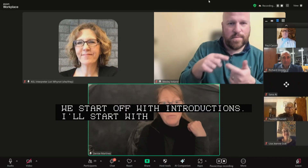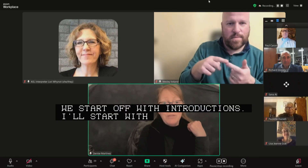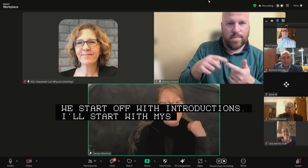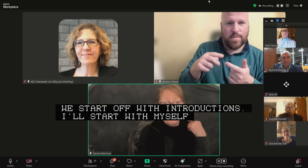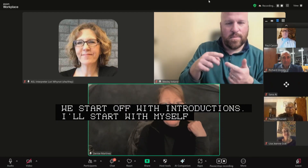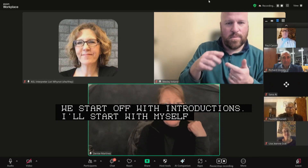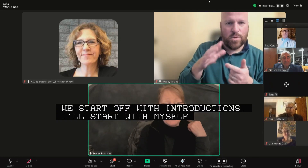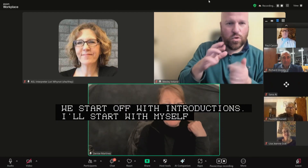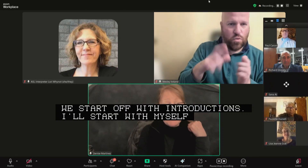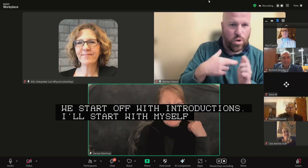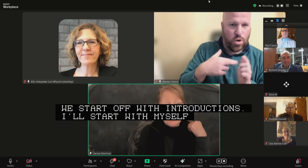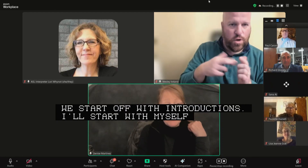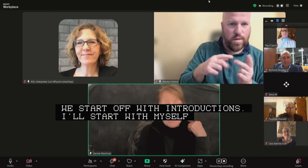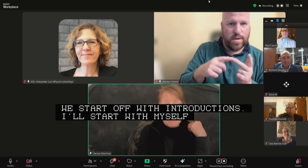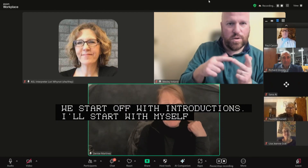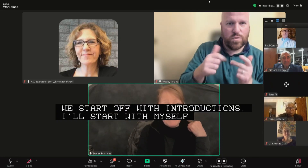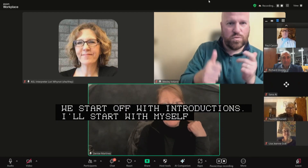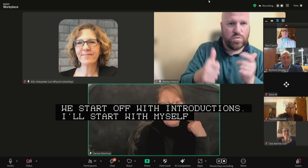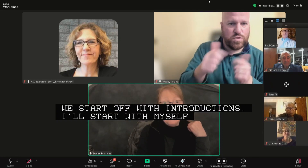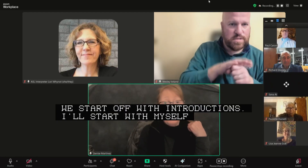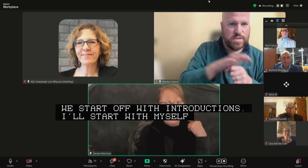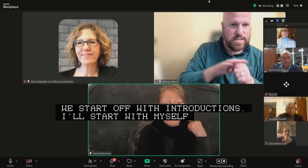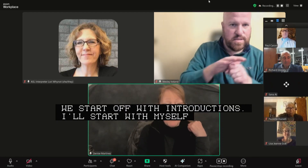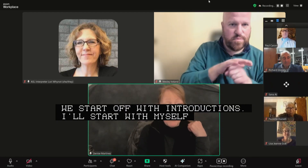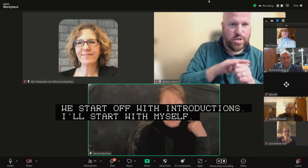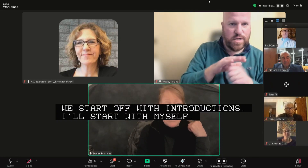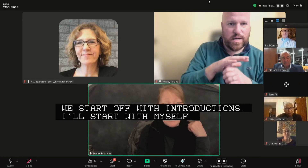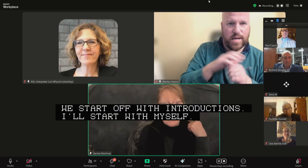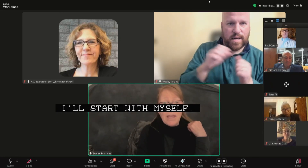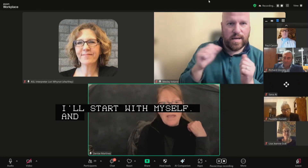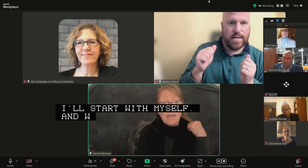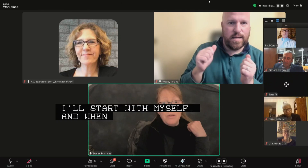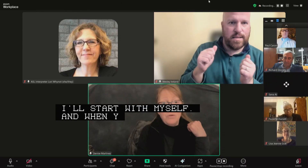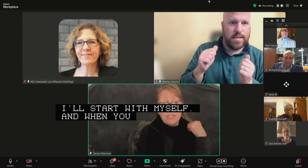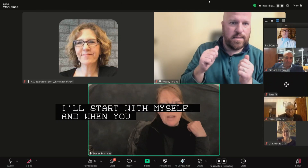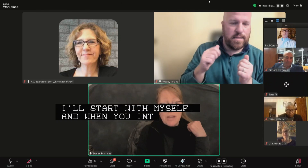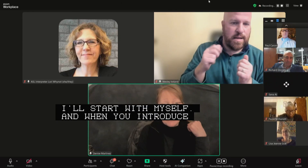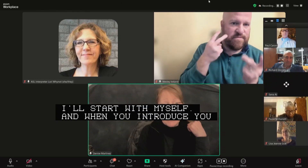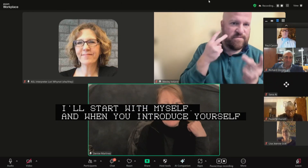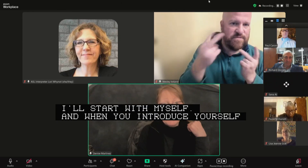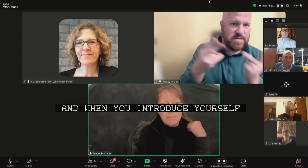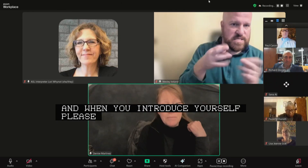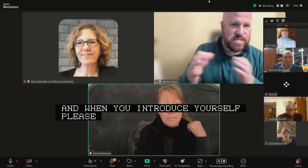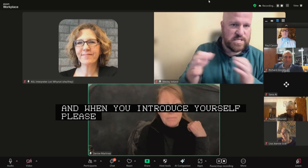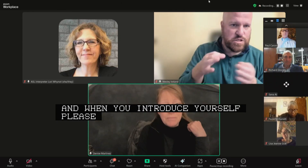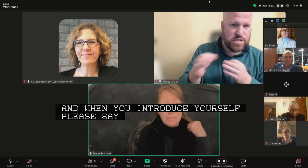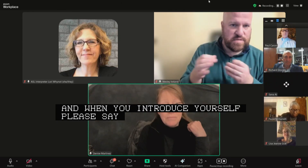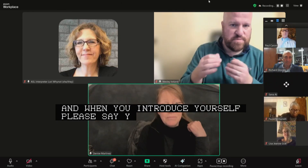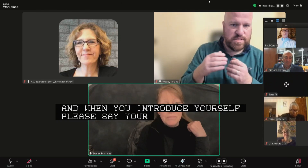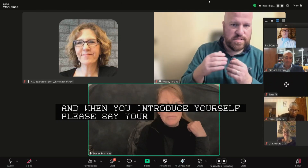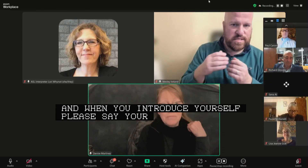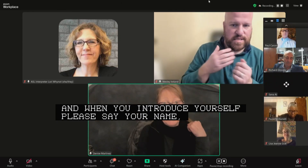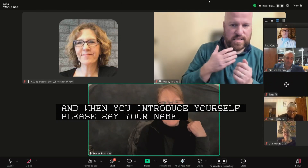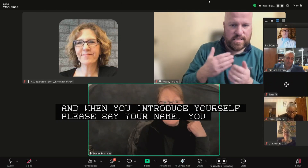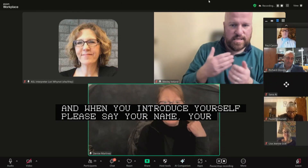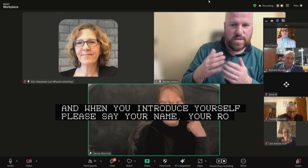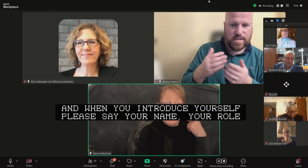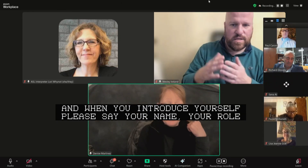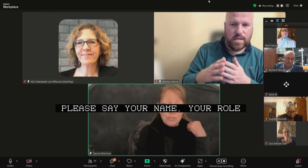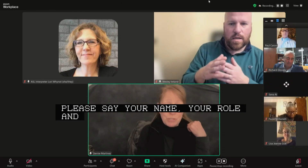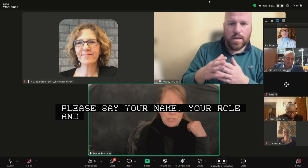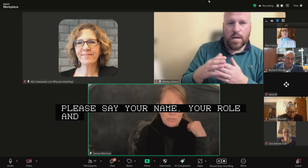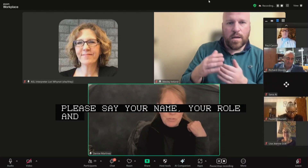And when you introduce yourself, please say your name, your role, and which area, and a